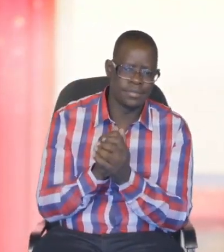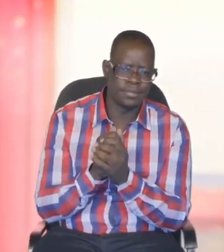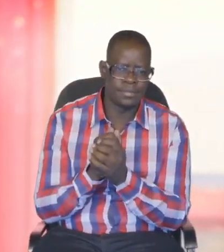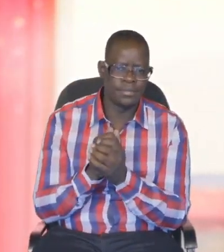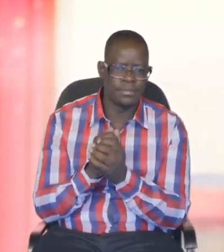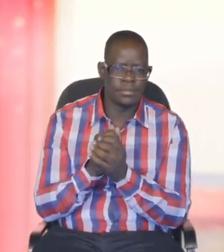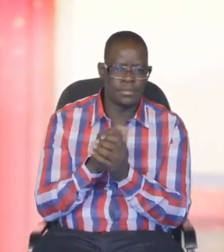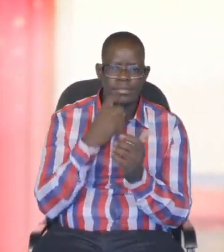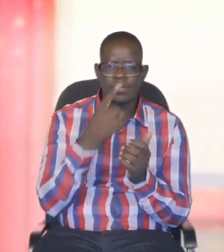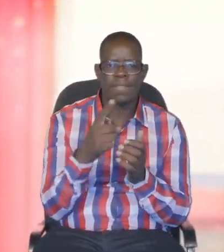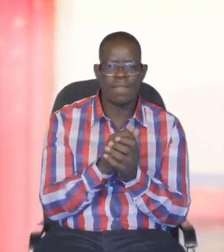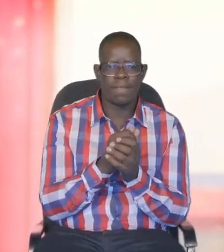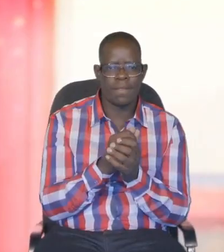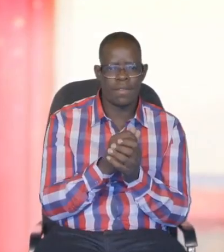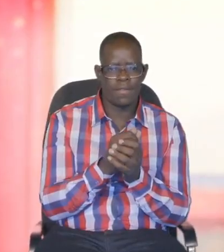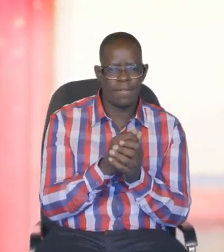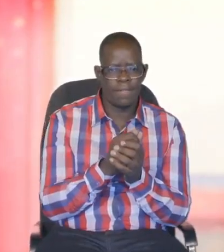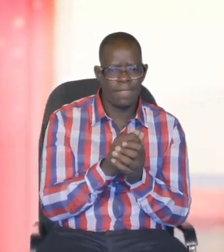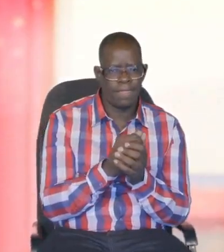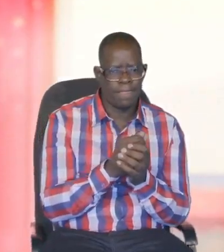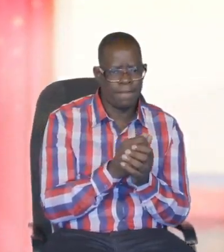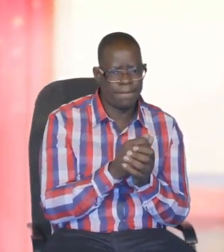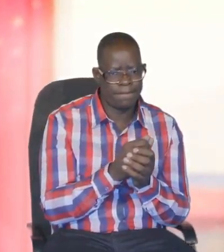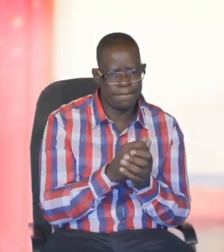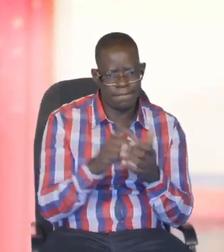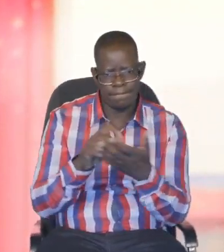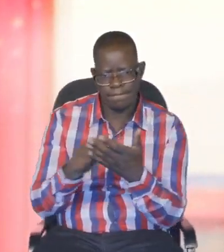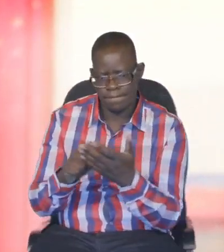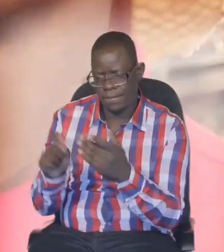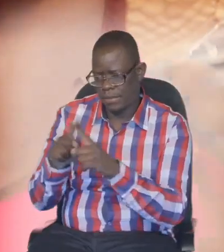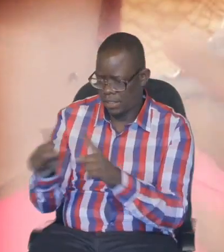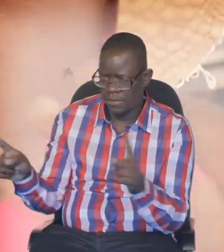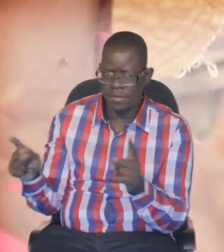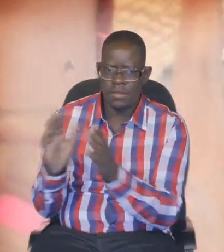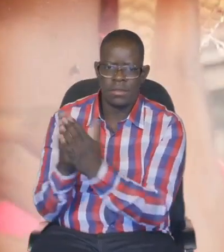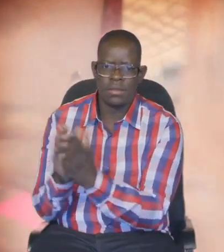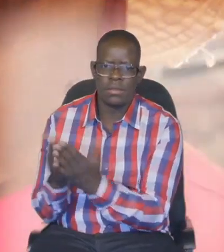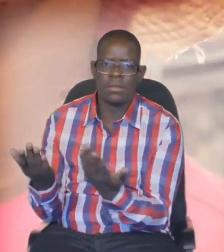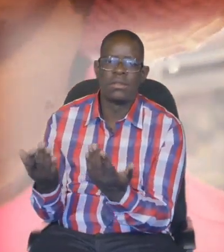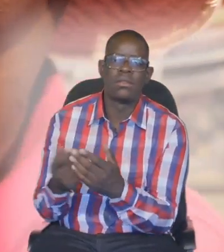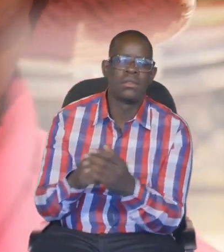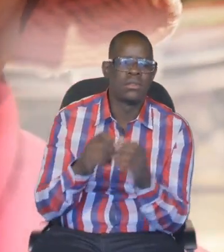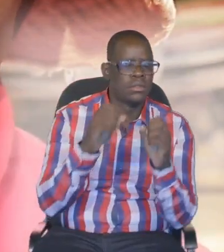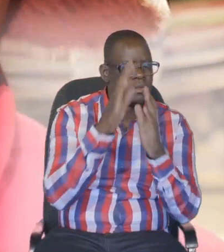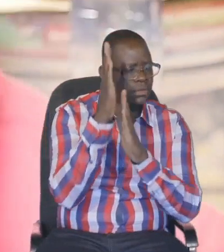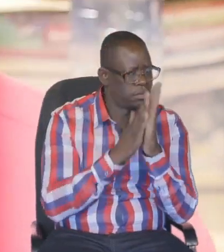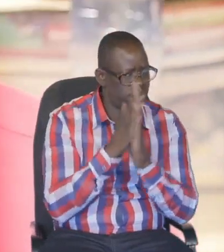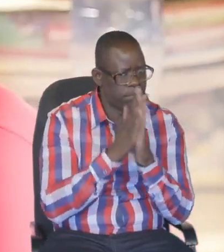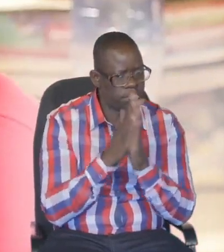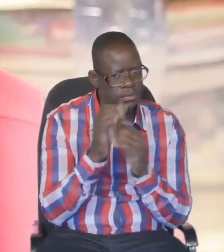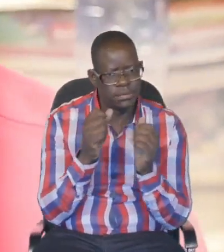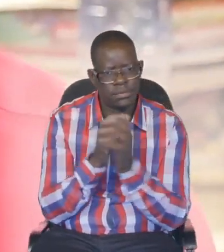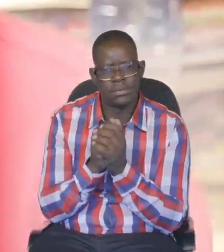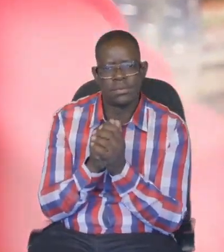shampoos saying that it is for the wrong hair type are also recorded in a different book. That's fantastic. You know, I'm